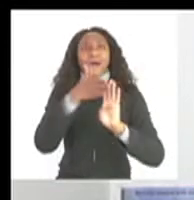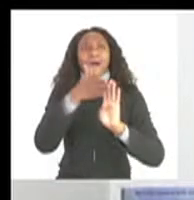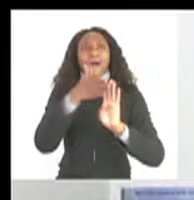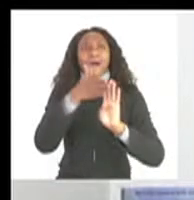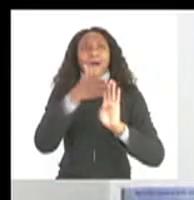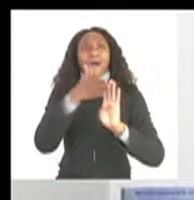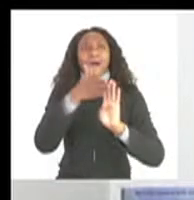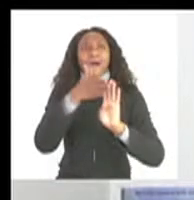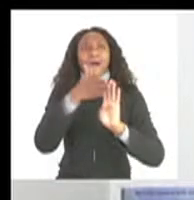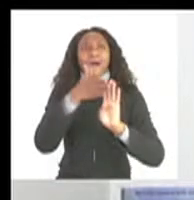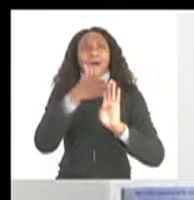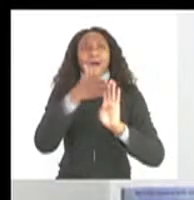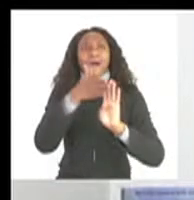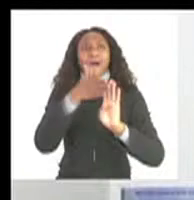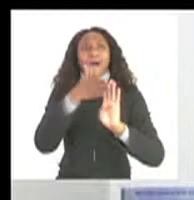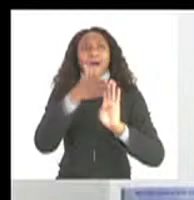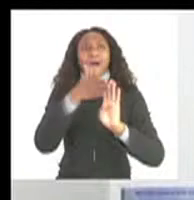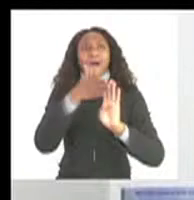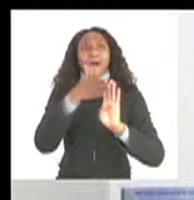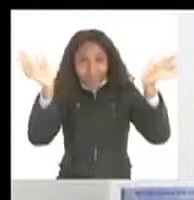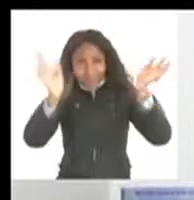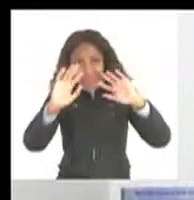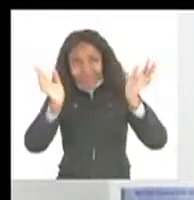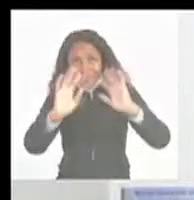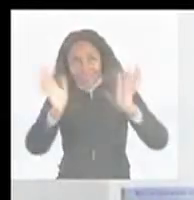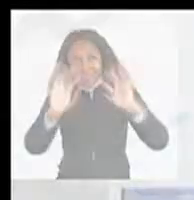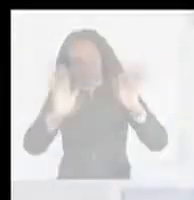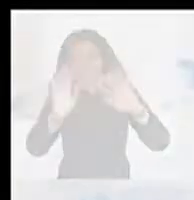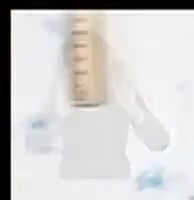We see you next time from the studio.